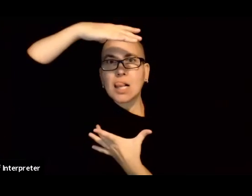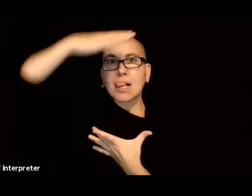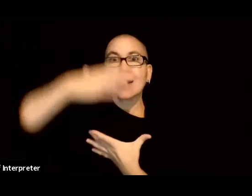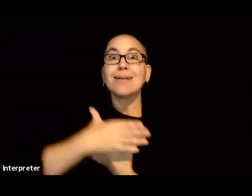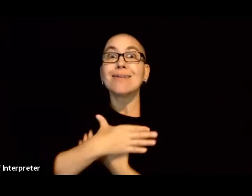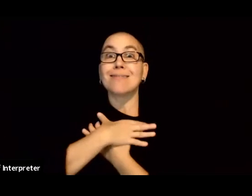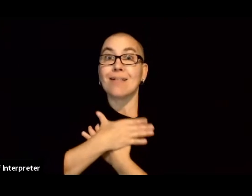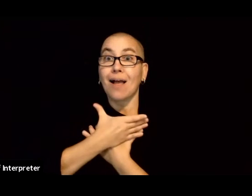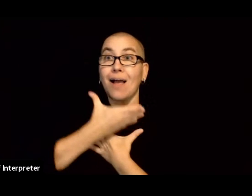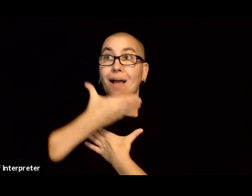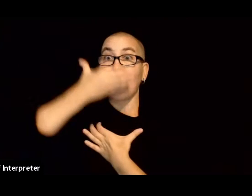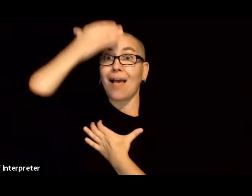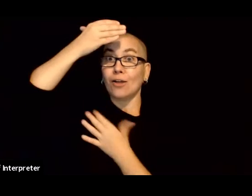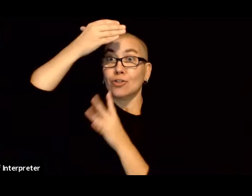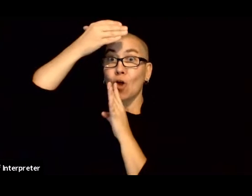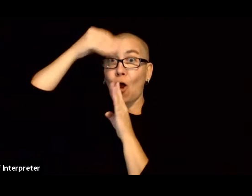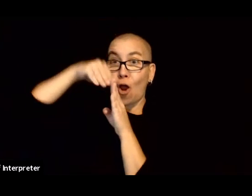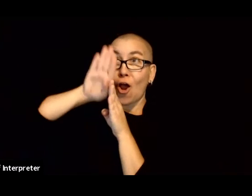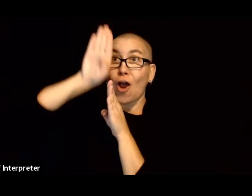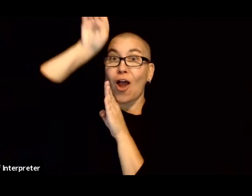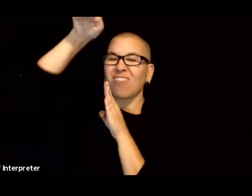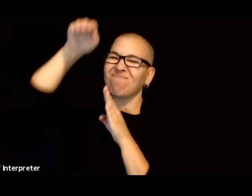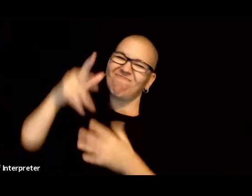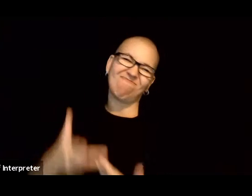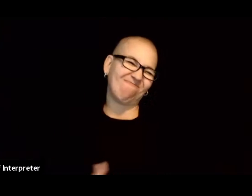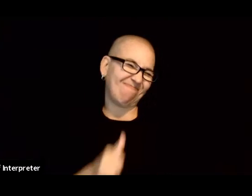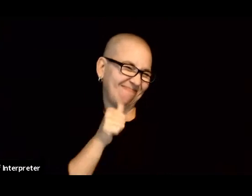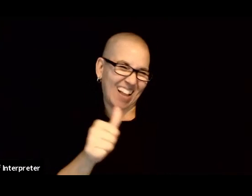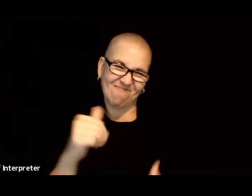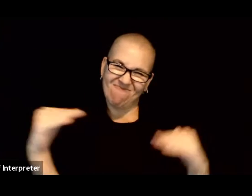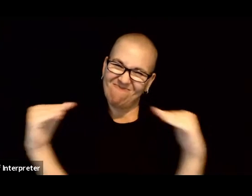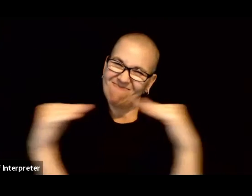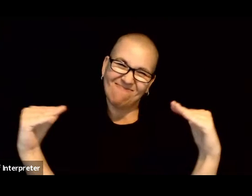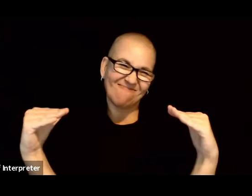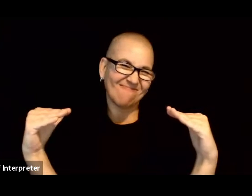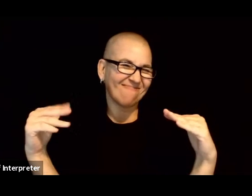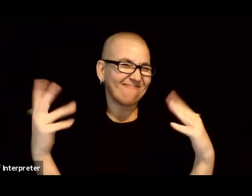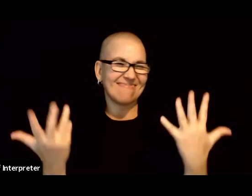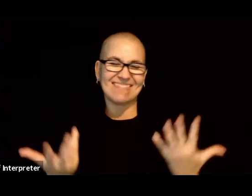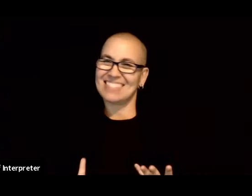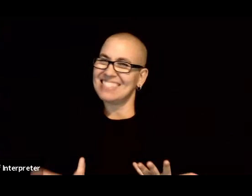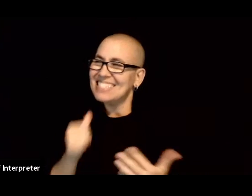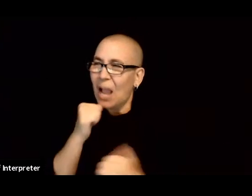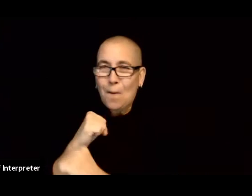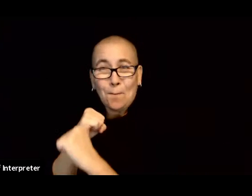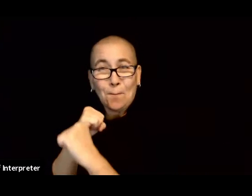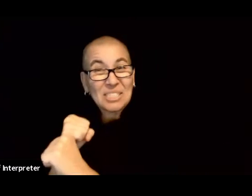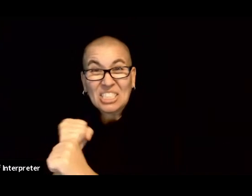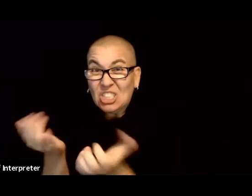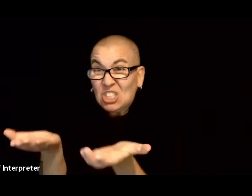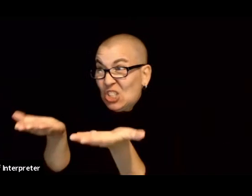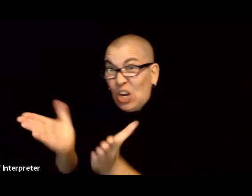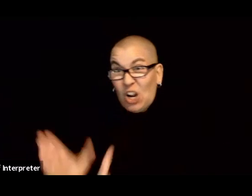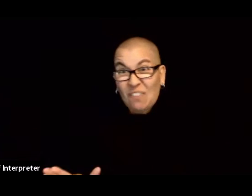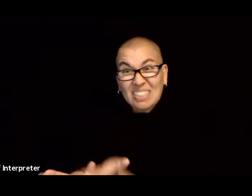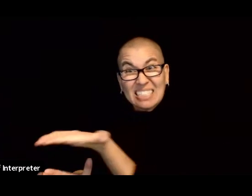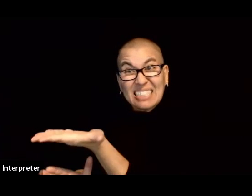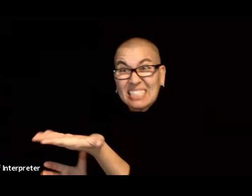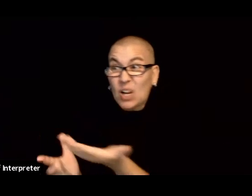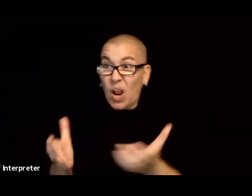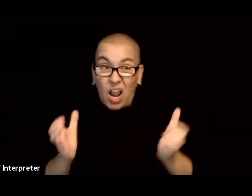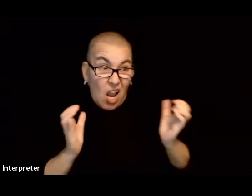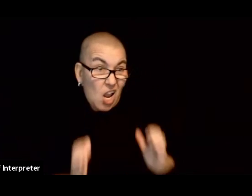that we need to see, both for the server themselves as well as for patrons. So, that's why